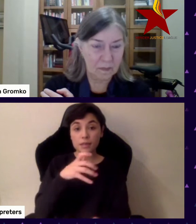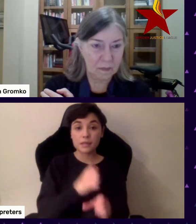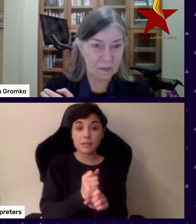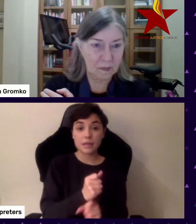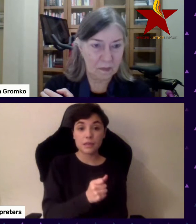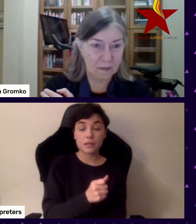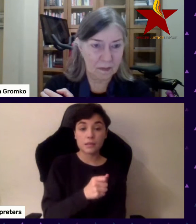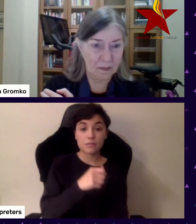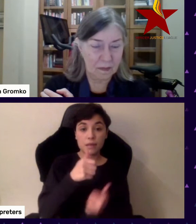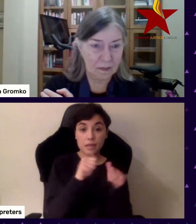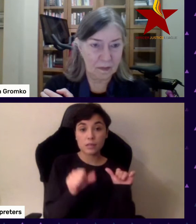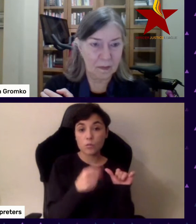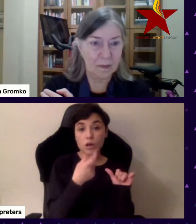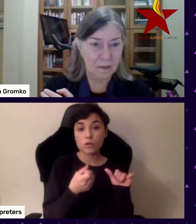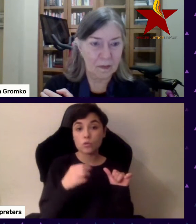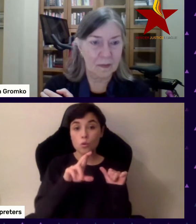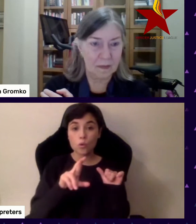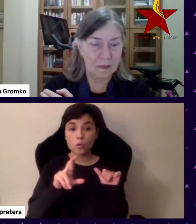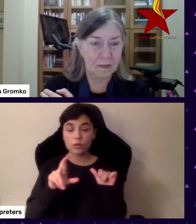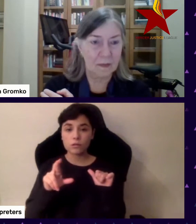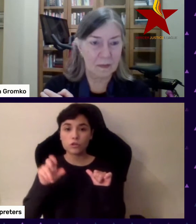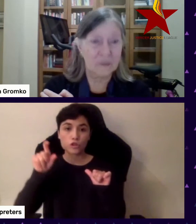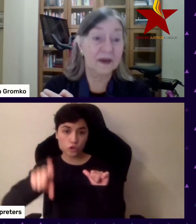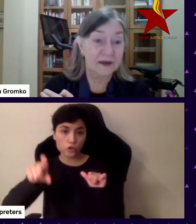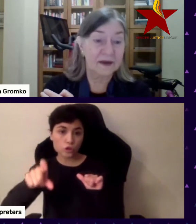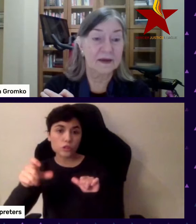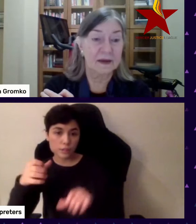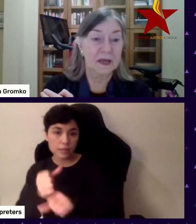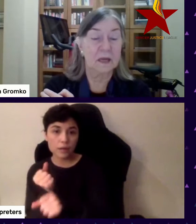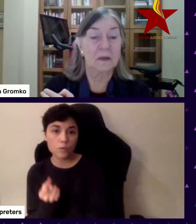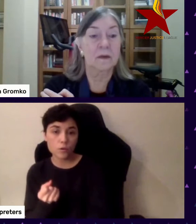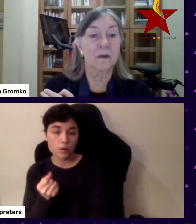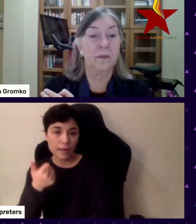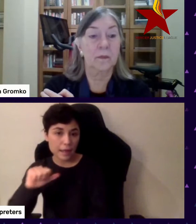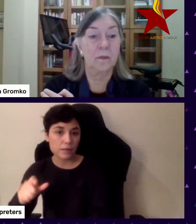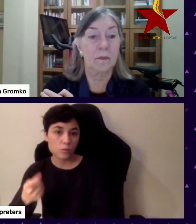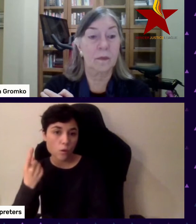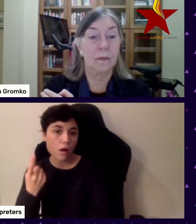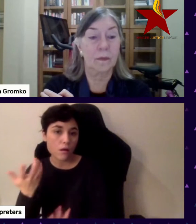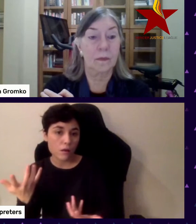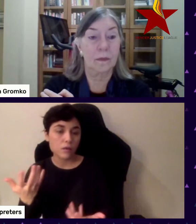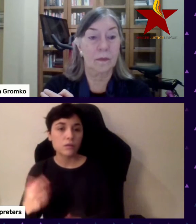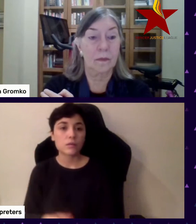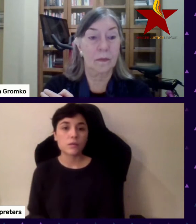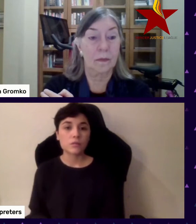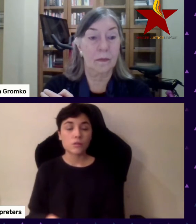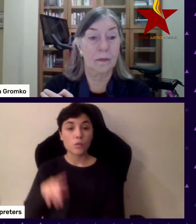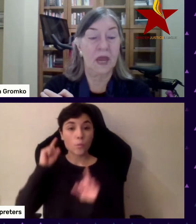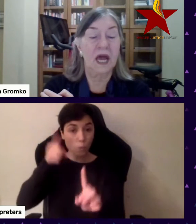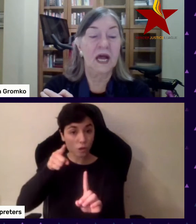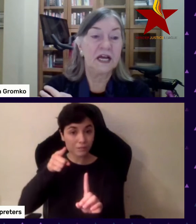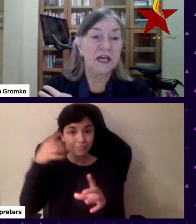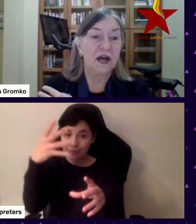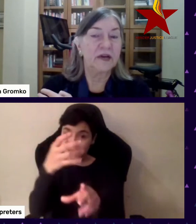might have a choice between all three or all four or all five as we come along. Yeah. It's just a matter of just getting them.